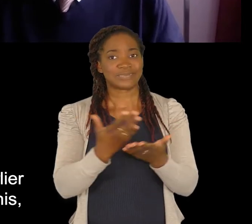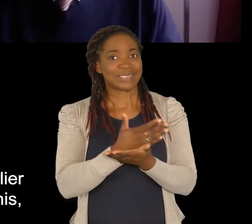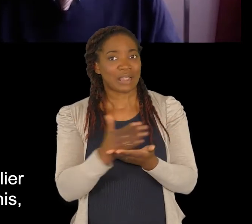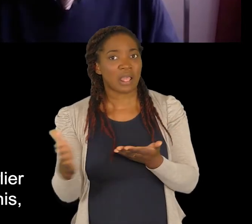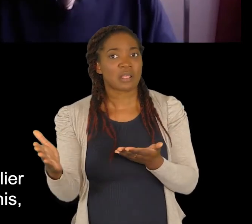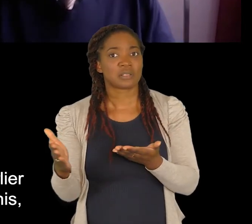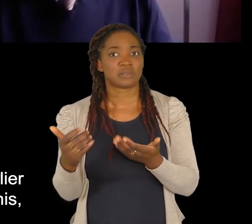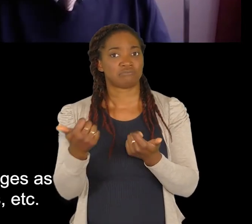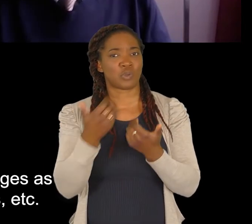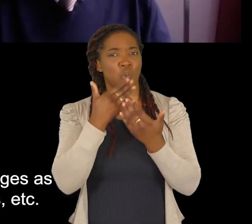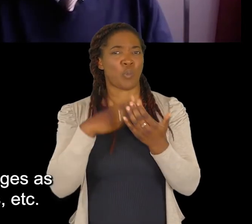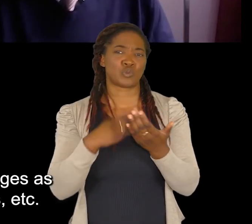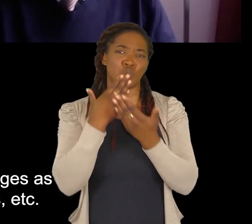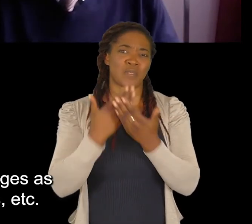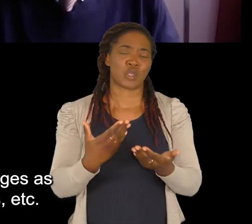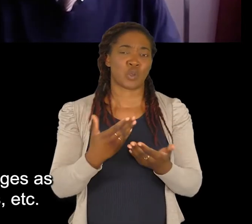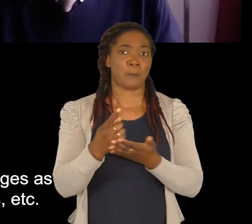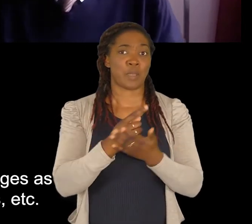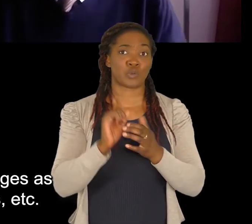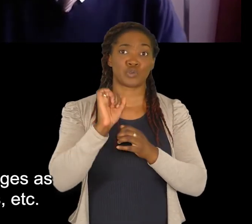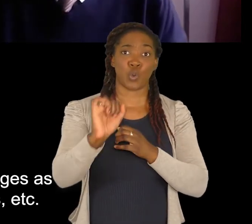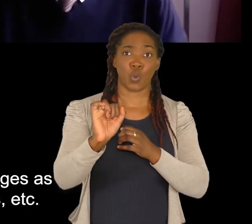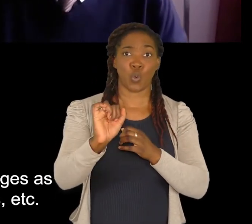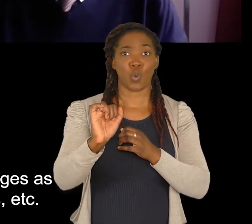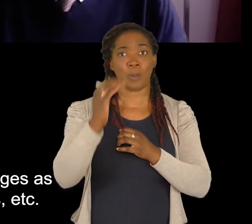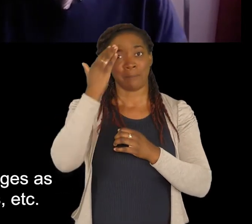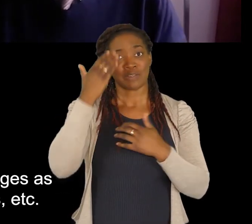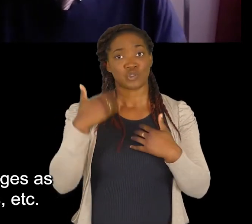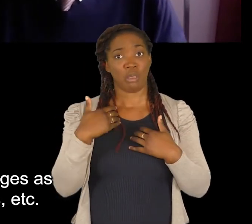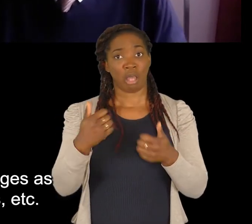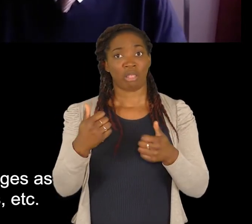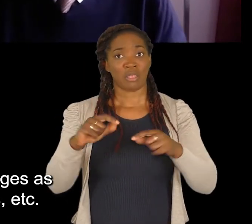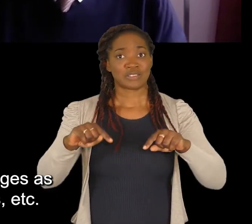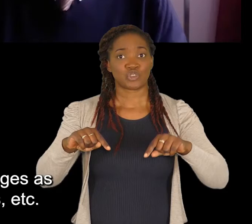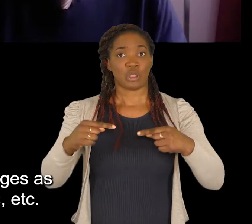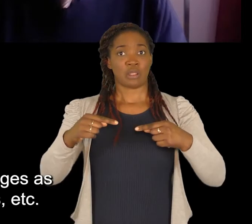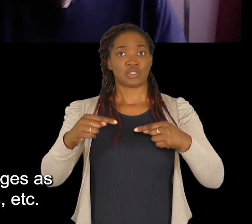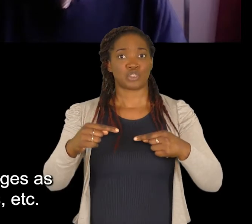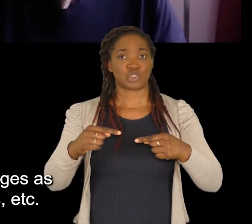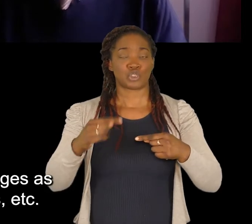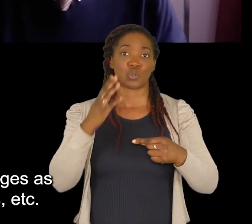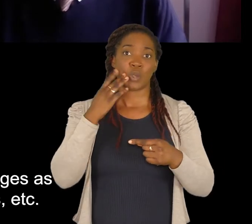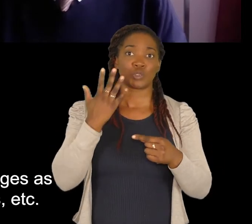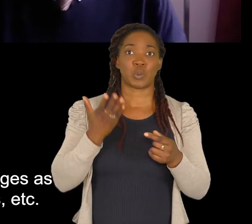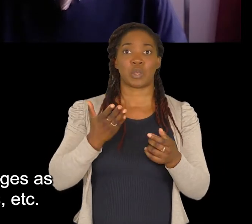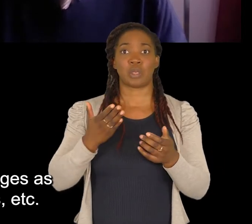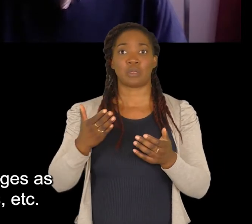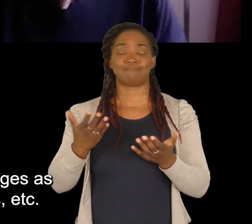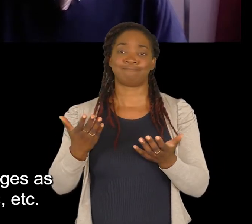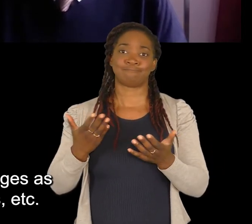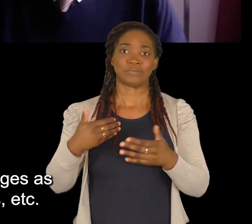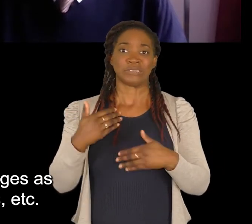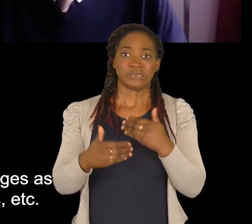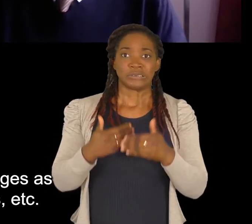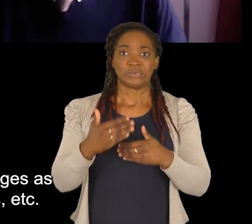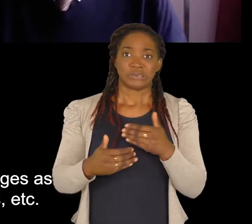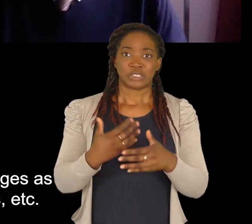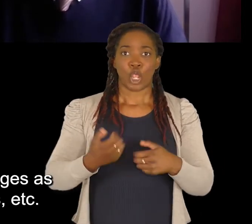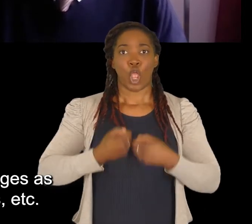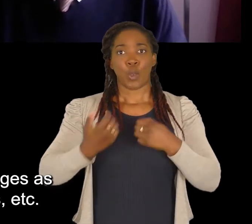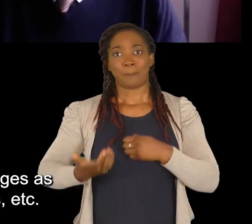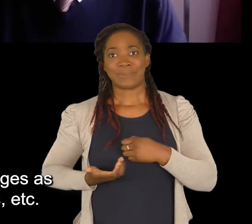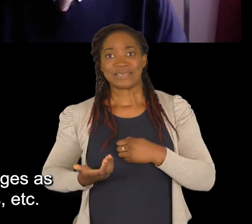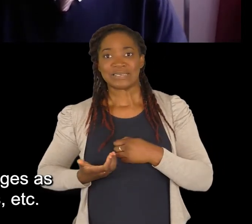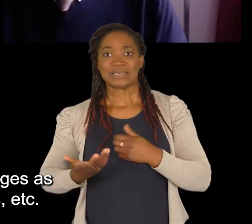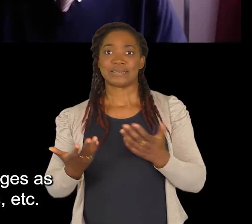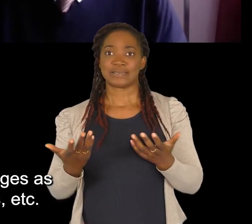and I want to thank you for this, Hardeep, about your own mental health challenges as you were working through your own